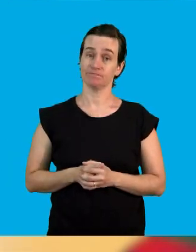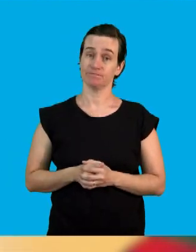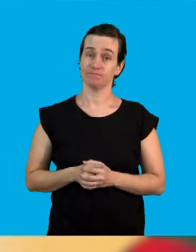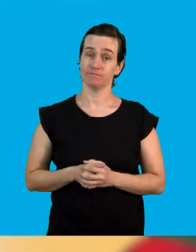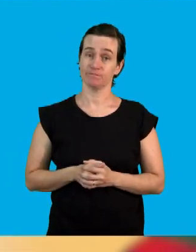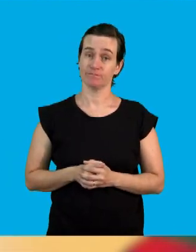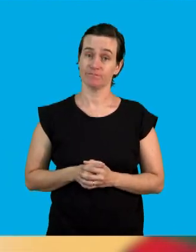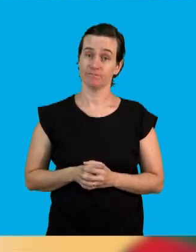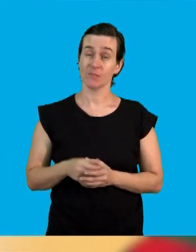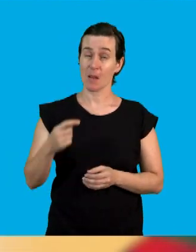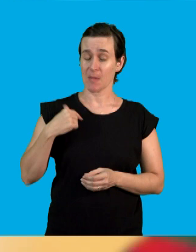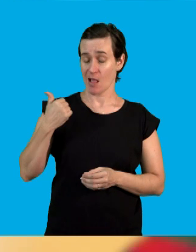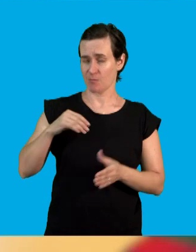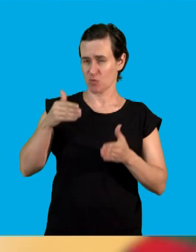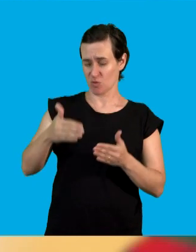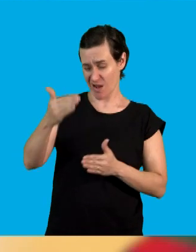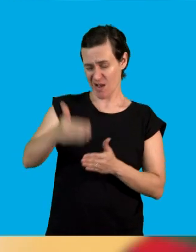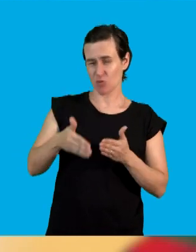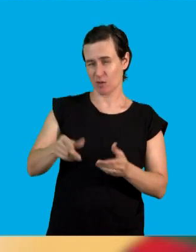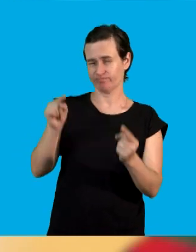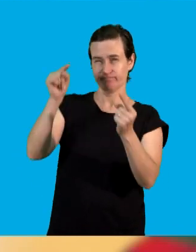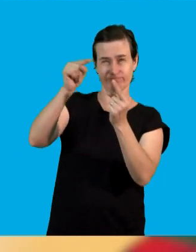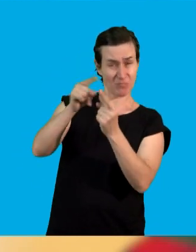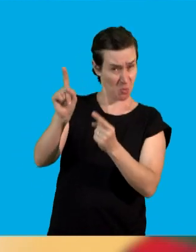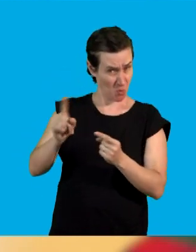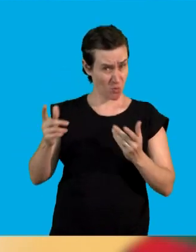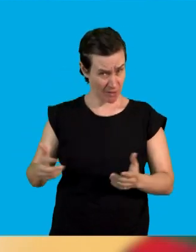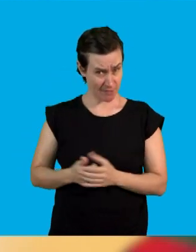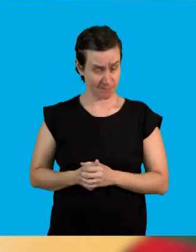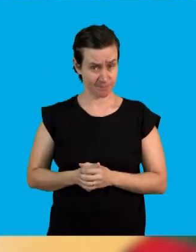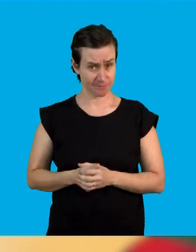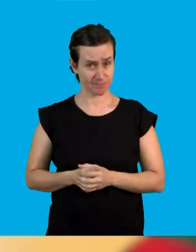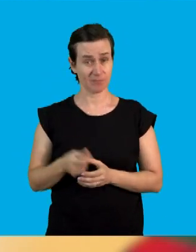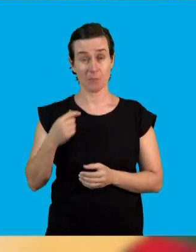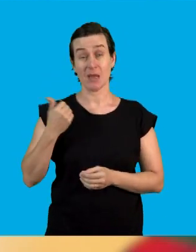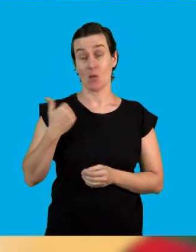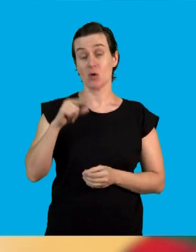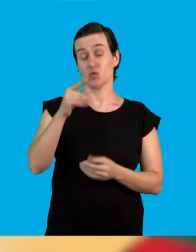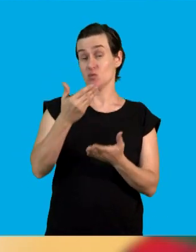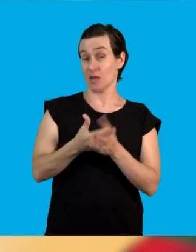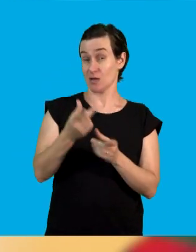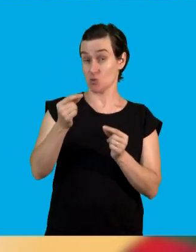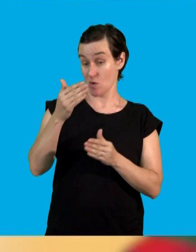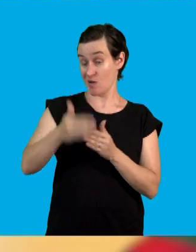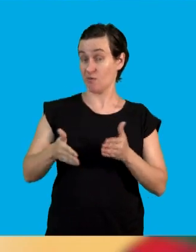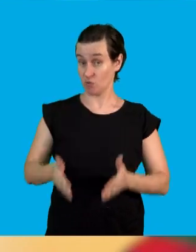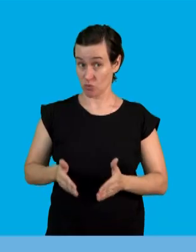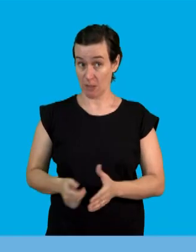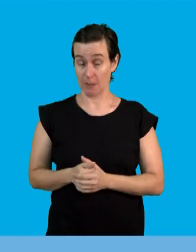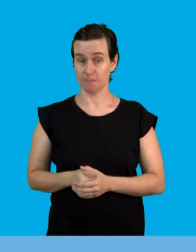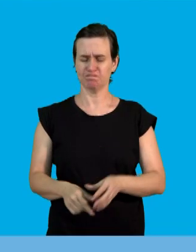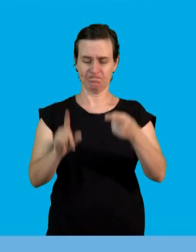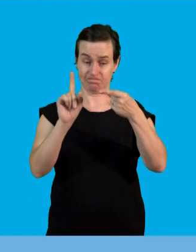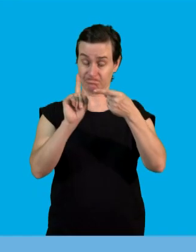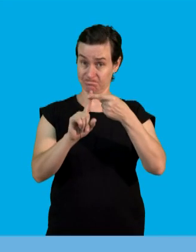there are certain things that I want us to achieve by the end of the lesson. So by the end of the lesson, this is what I want you to have to know.